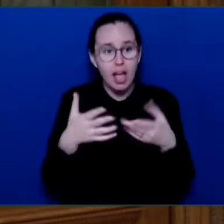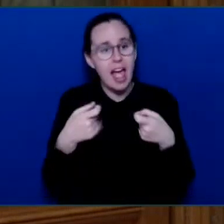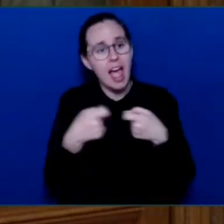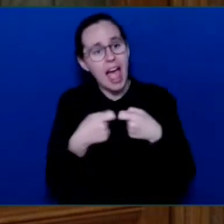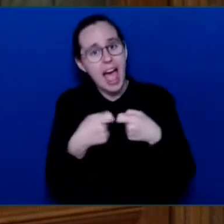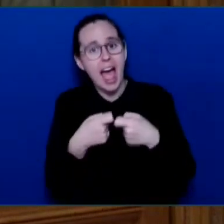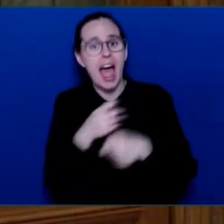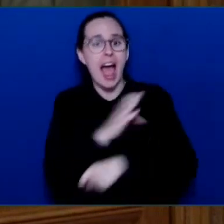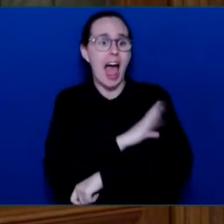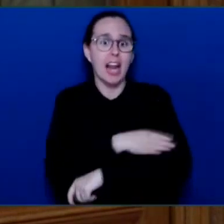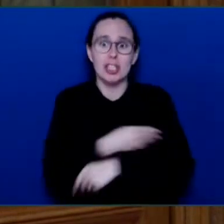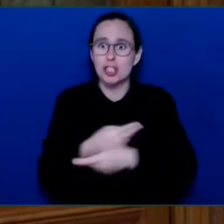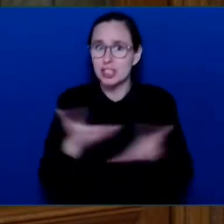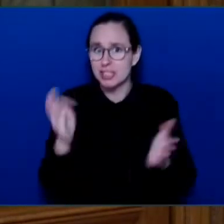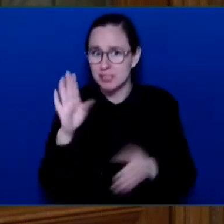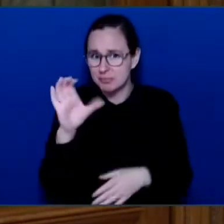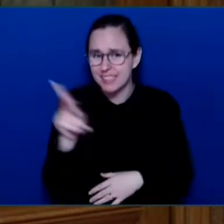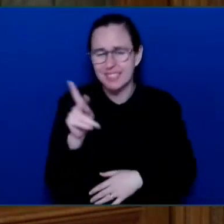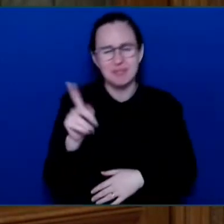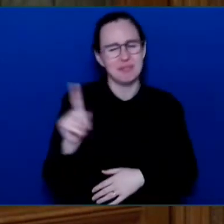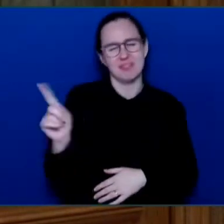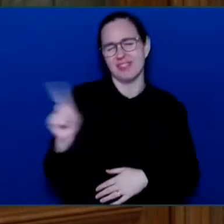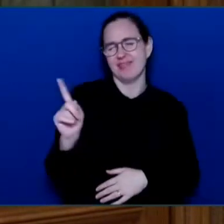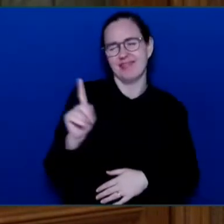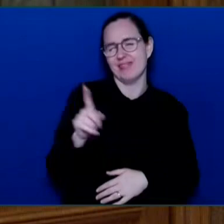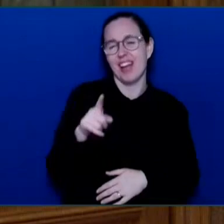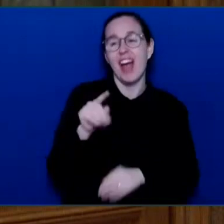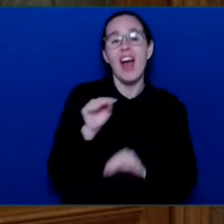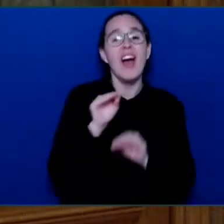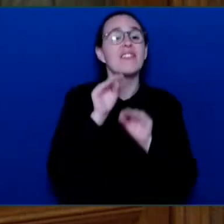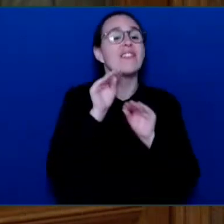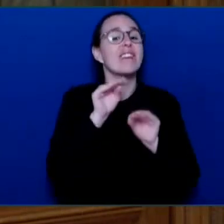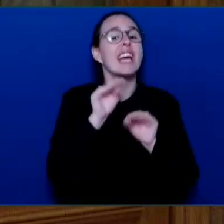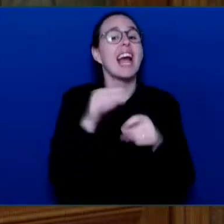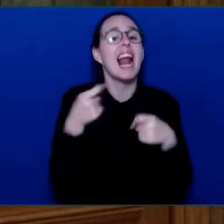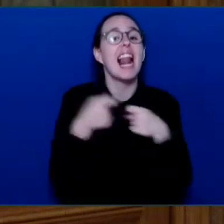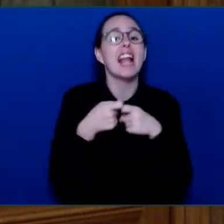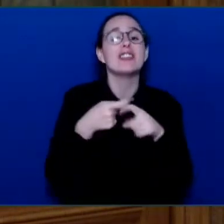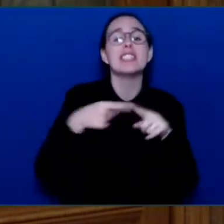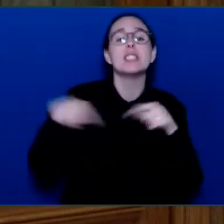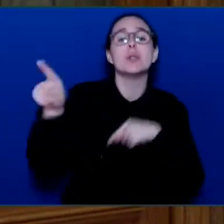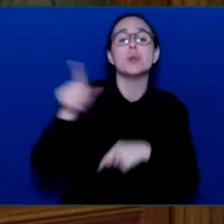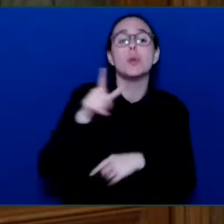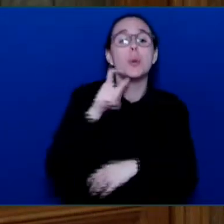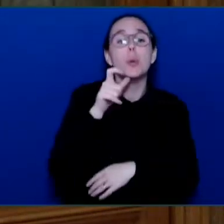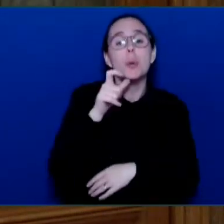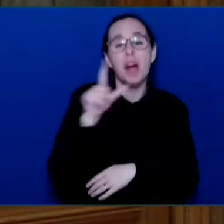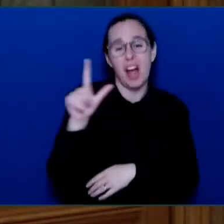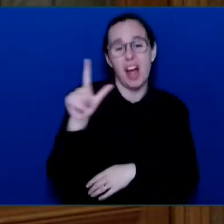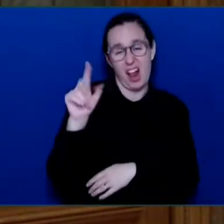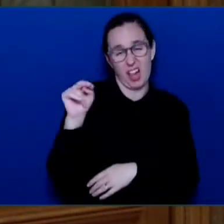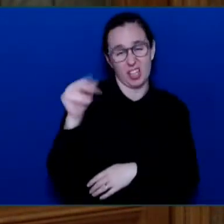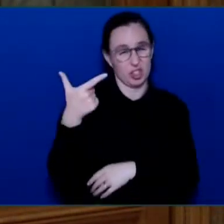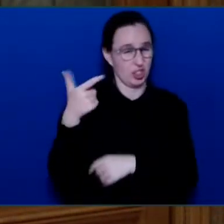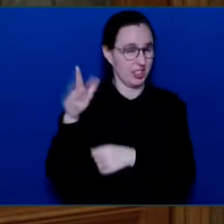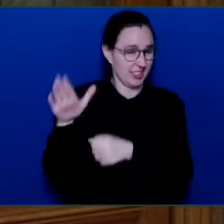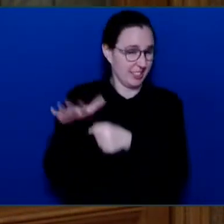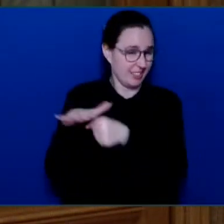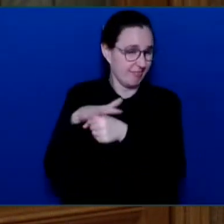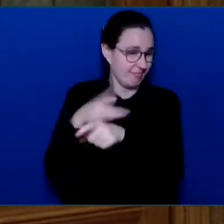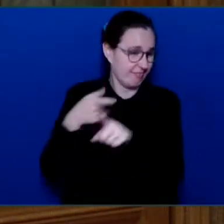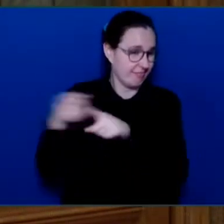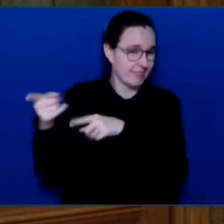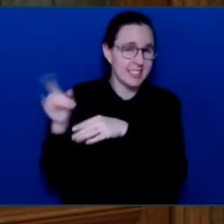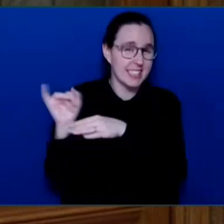buddies in the LNG industry. That's who's going to receive it. And actually, the frackers right now, what they want is BC Hydro to